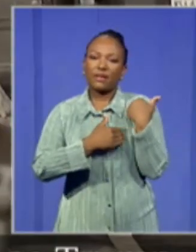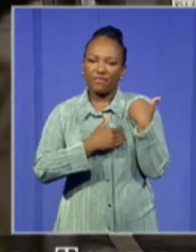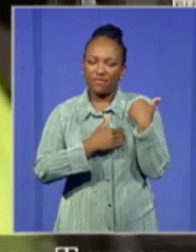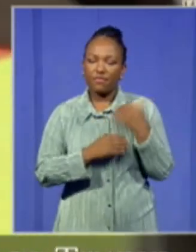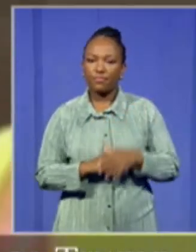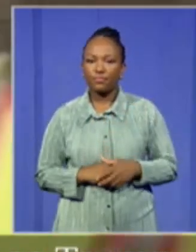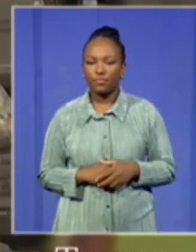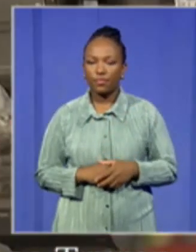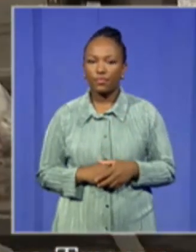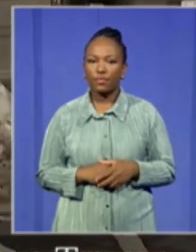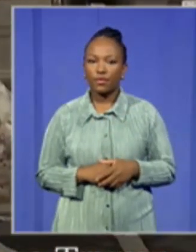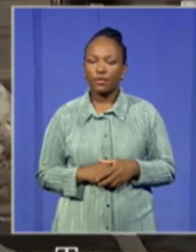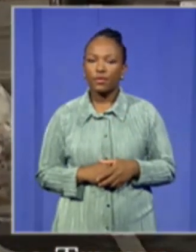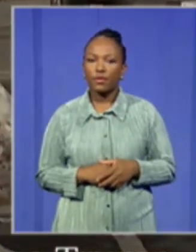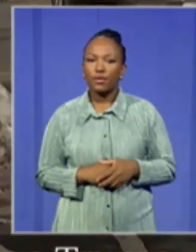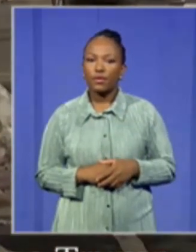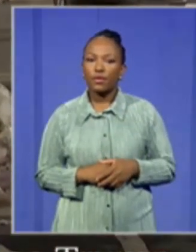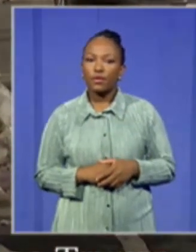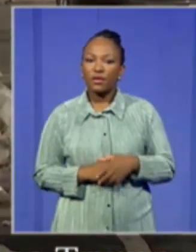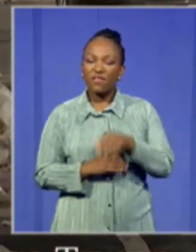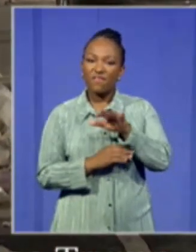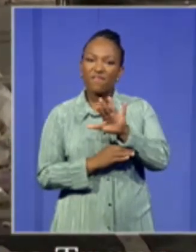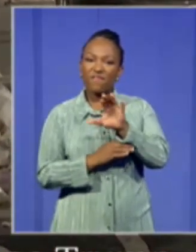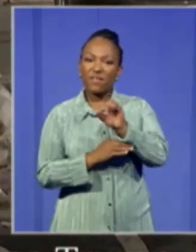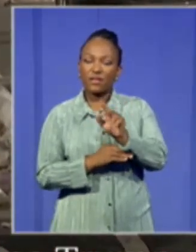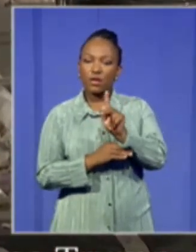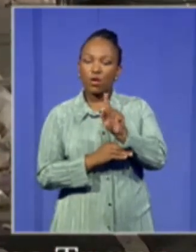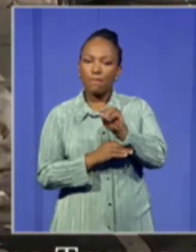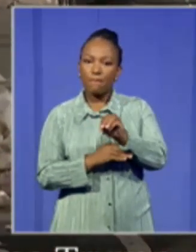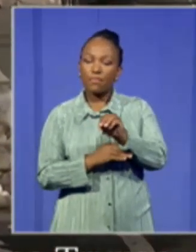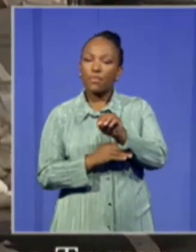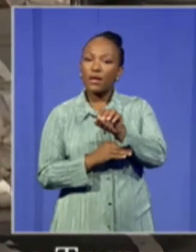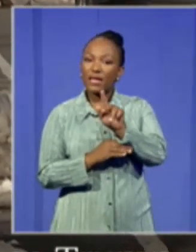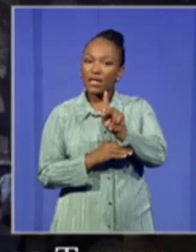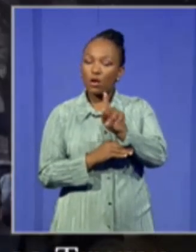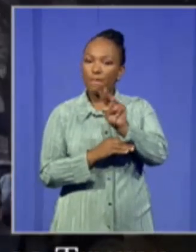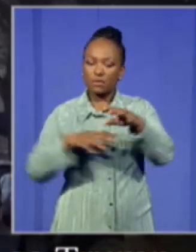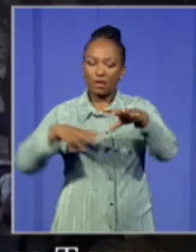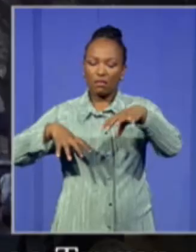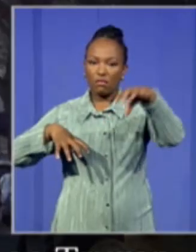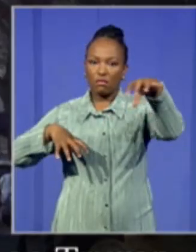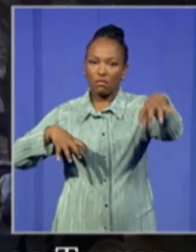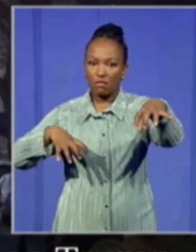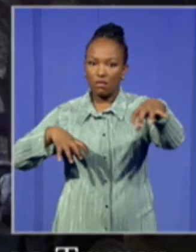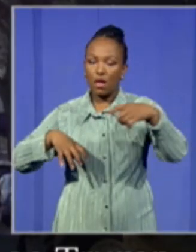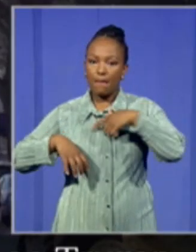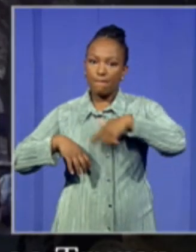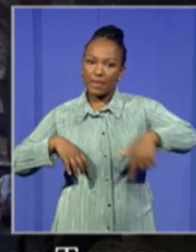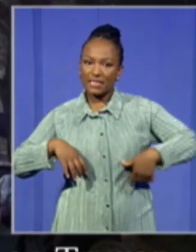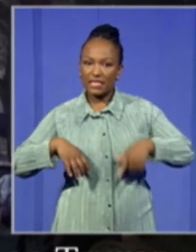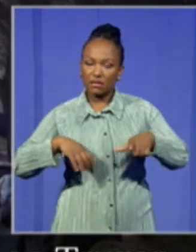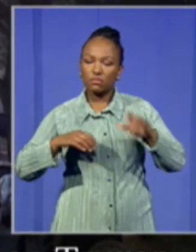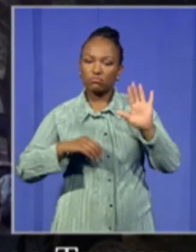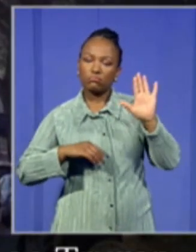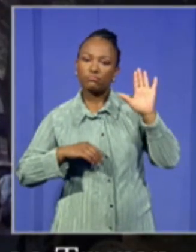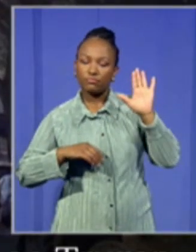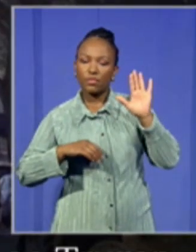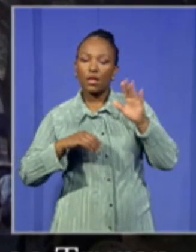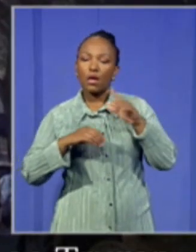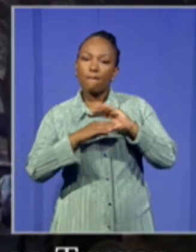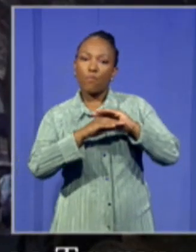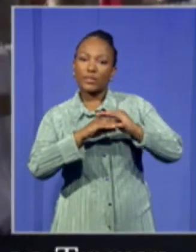di ka nna 50 tsa legora le le tlileng go dirisiwa go sireletsa go tlhongwa ga mopresidente mme le leano la tshireletsego